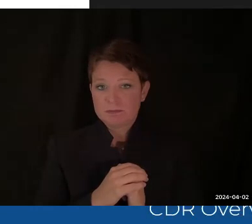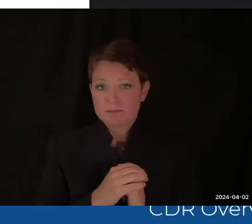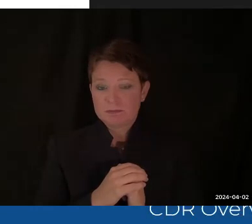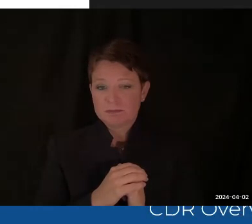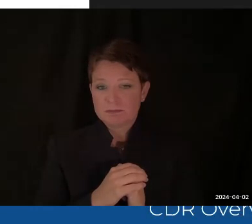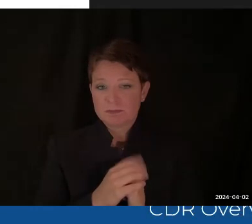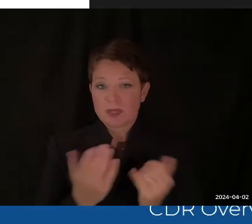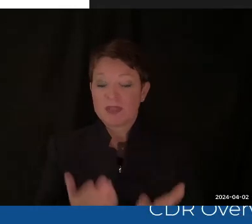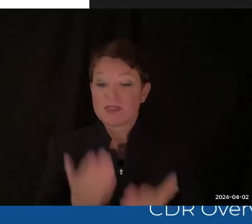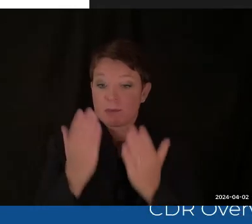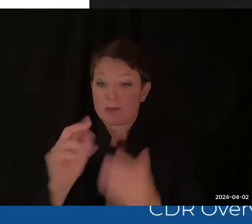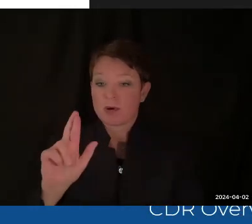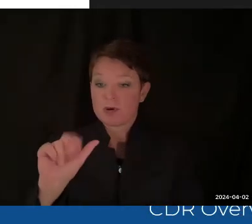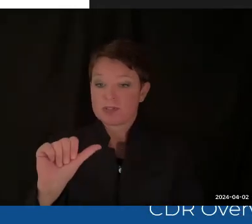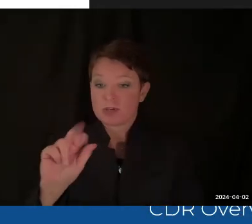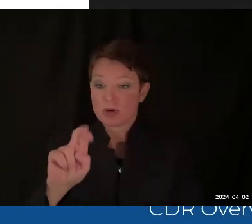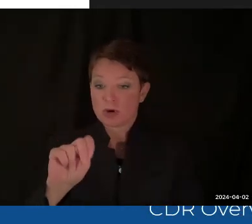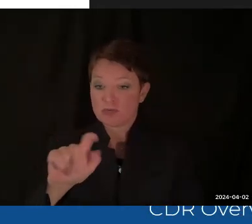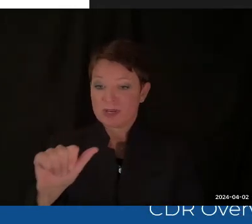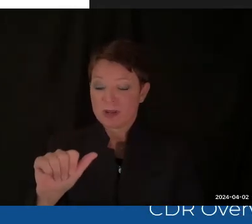The proposed arena?